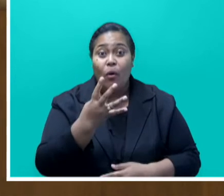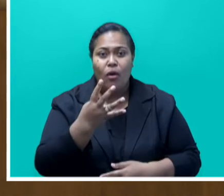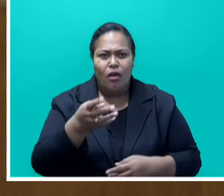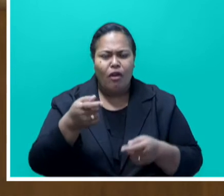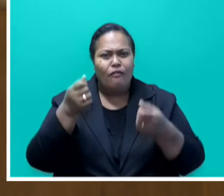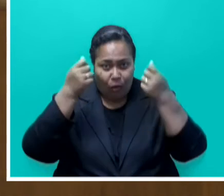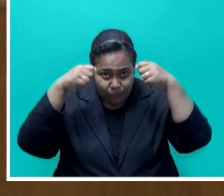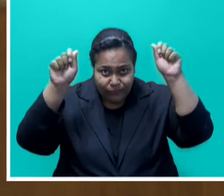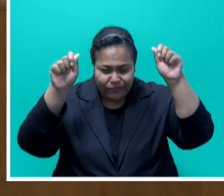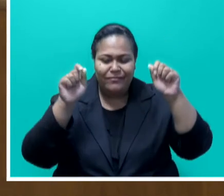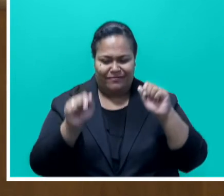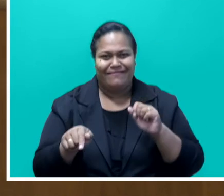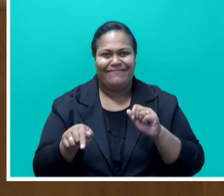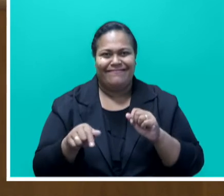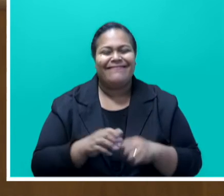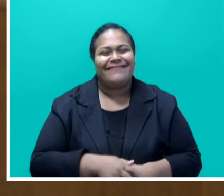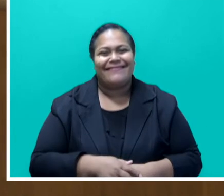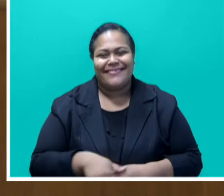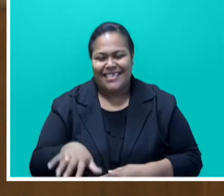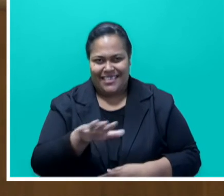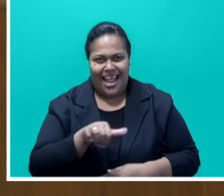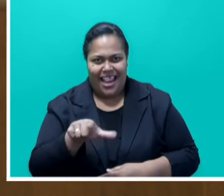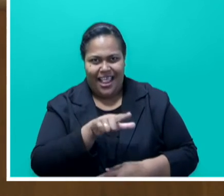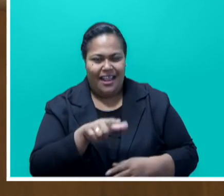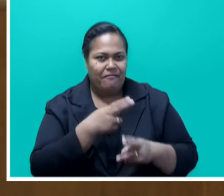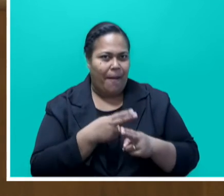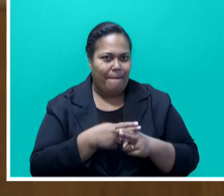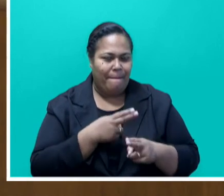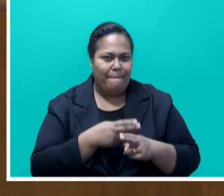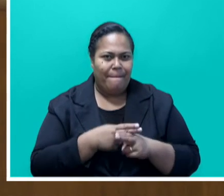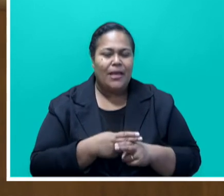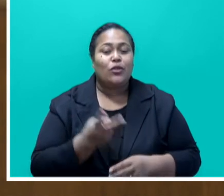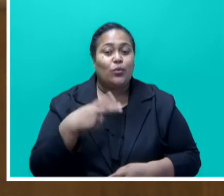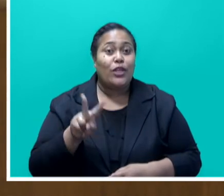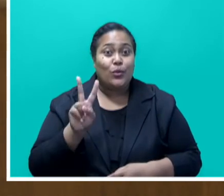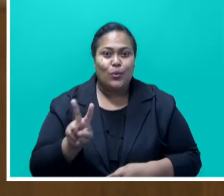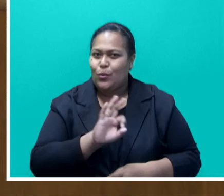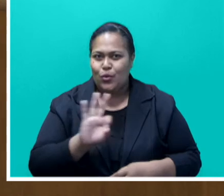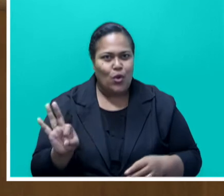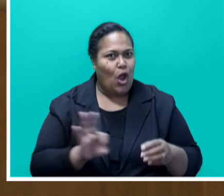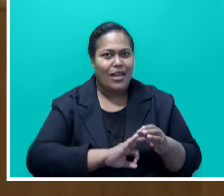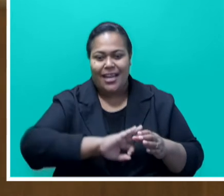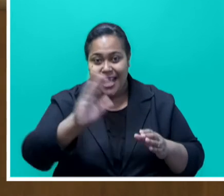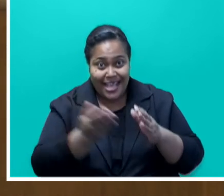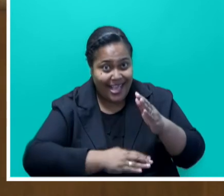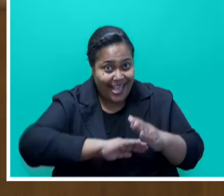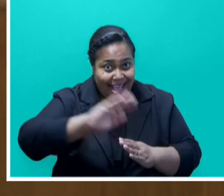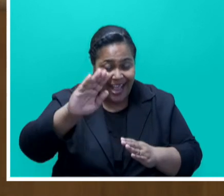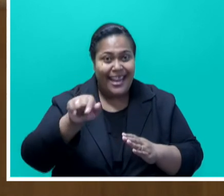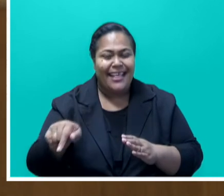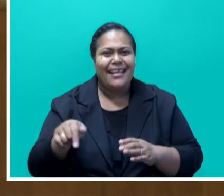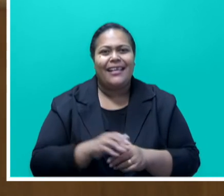So 22 non-cane leases and 55 were cane leases. In a total of